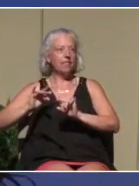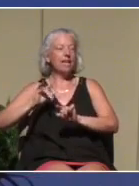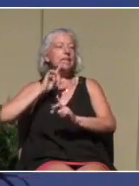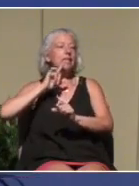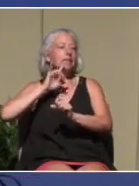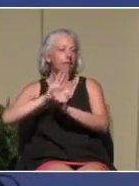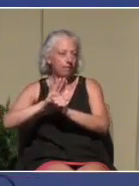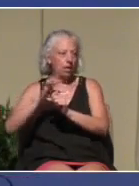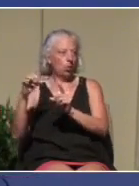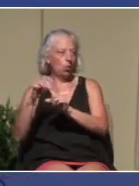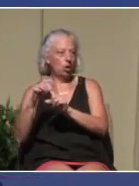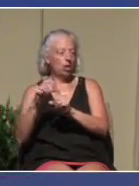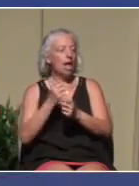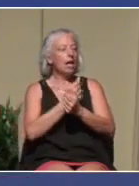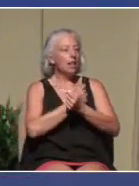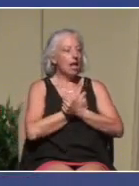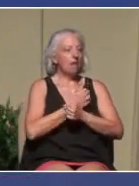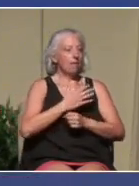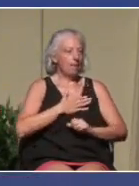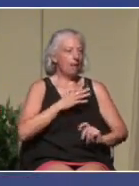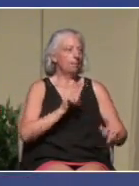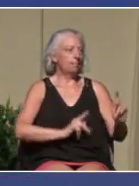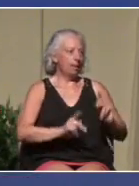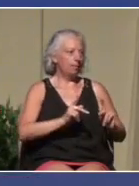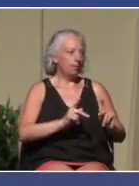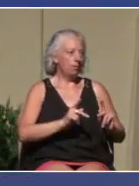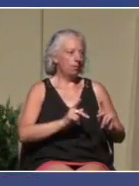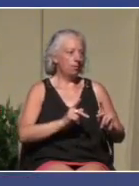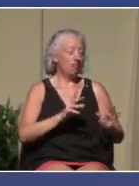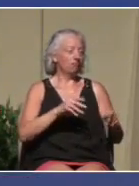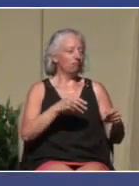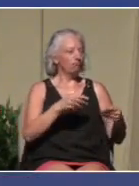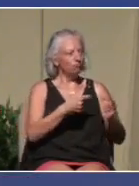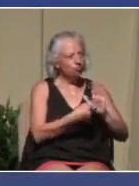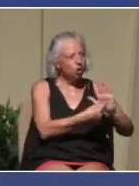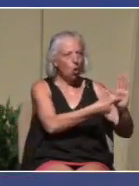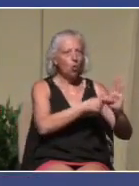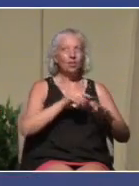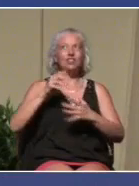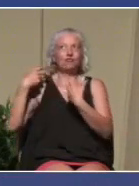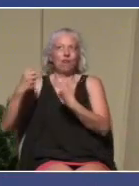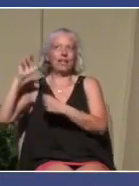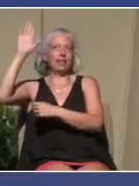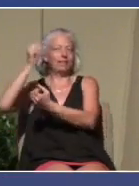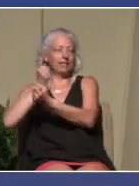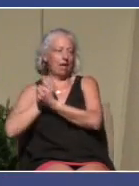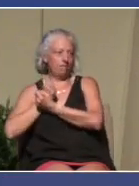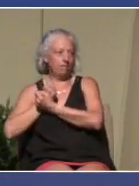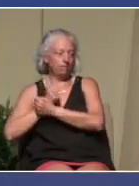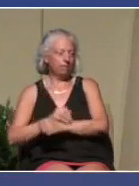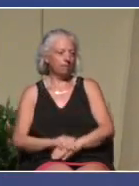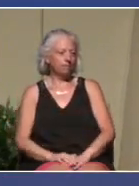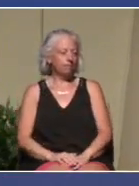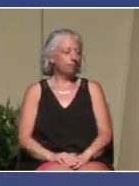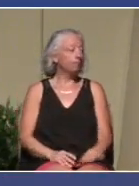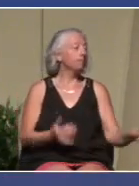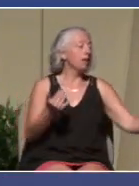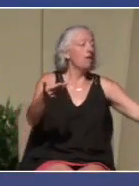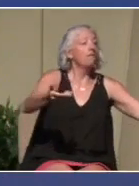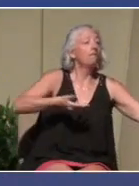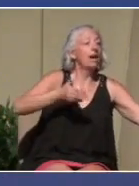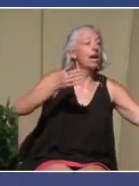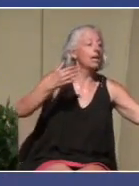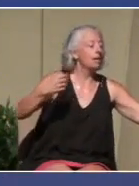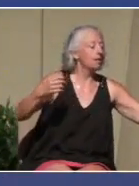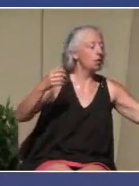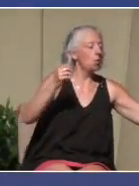people. But then together, in the strength of your love, reach out to the world. I'd like to invite the band to come